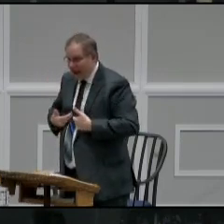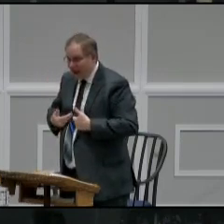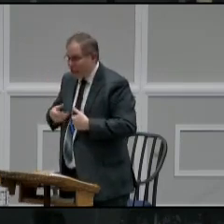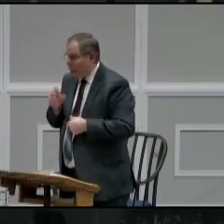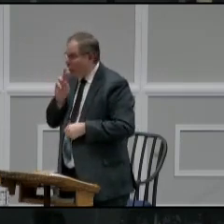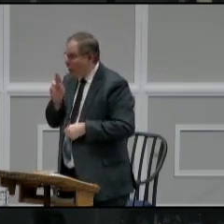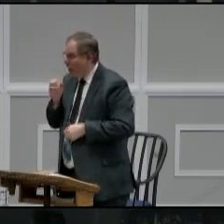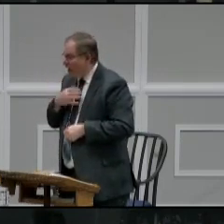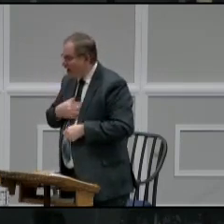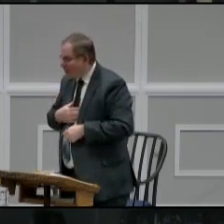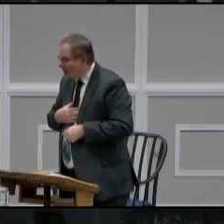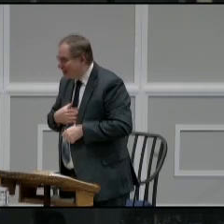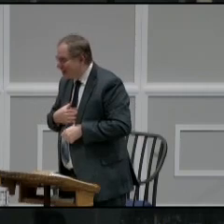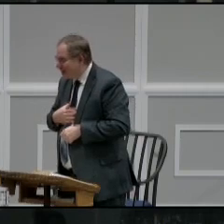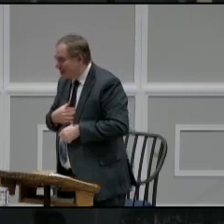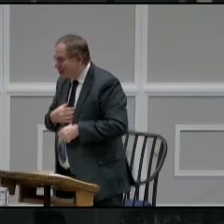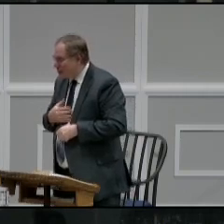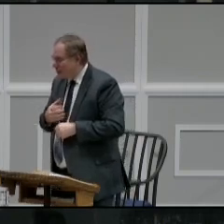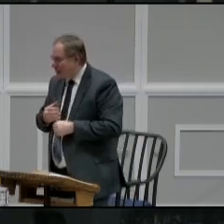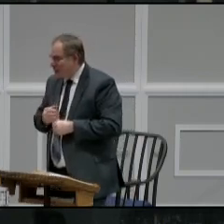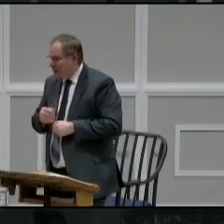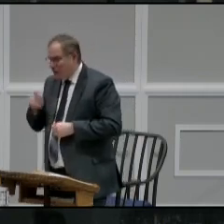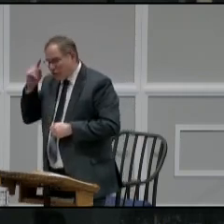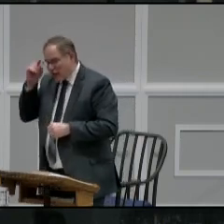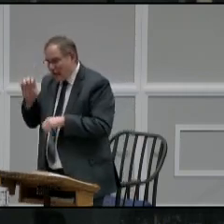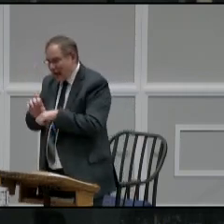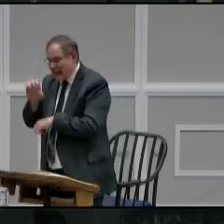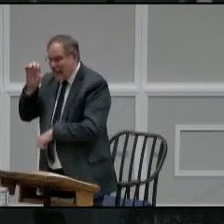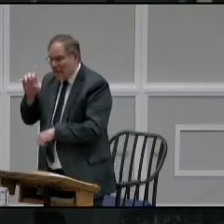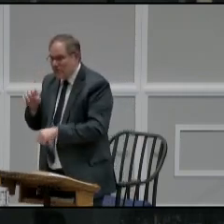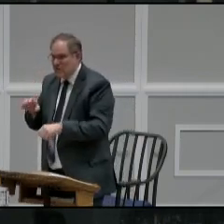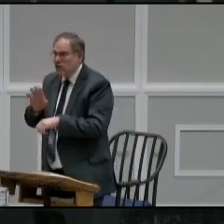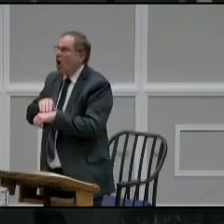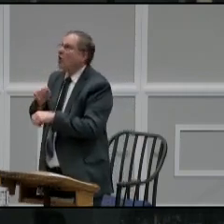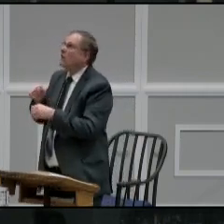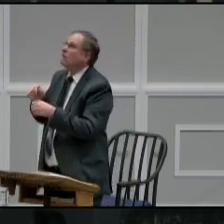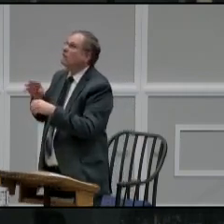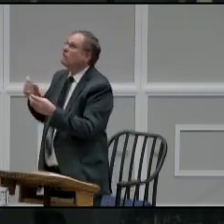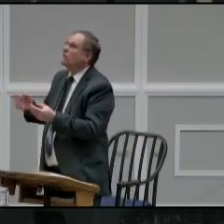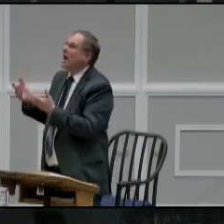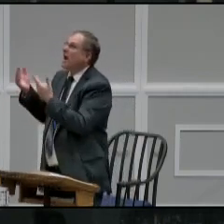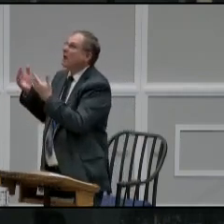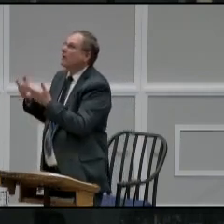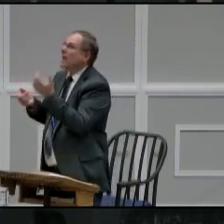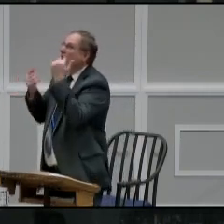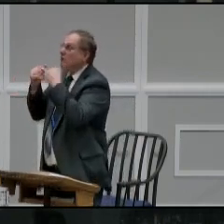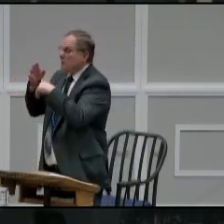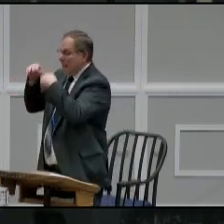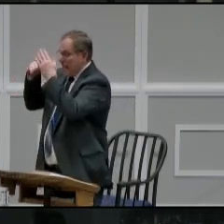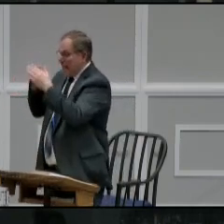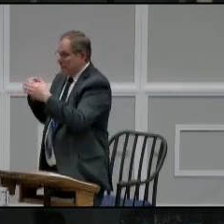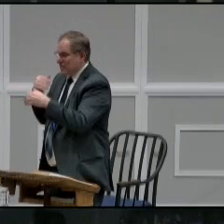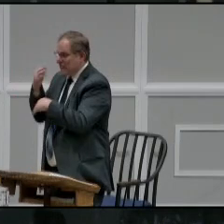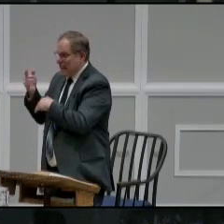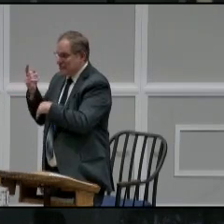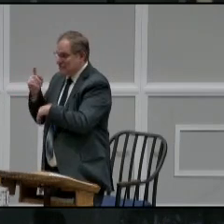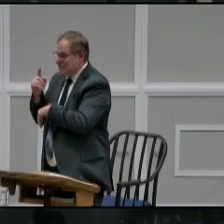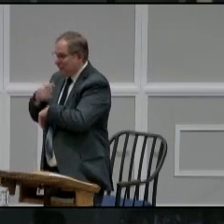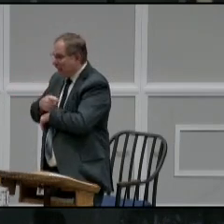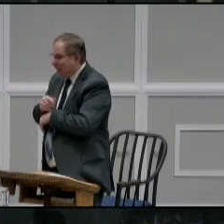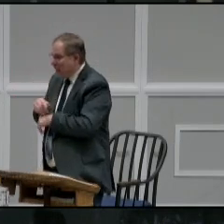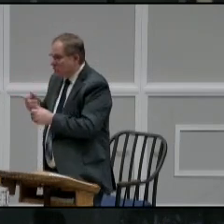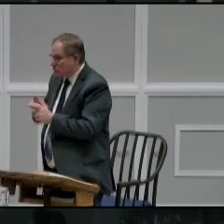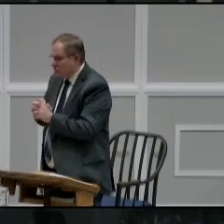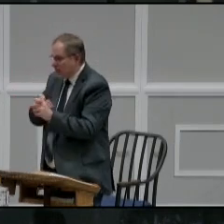Woo! You think about Elijah. One minute he's up calling down fire from heaven, and the next minute he's running for his life 100 miles into